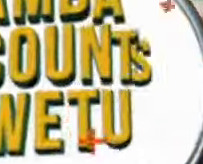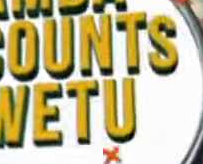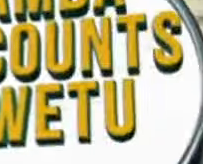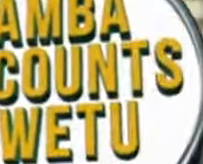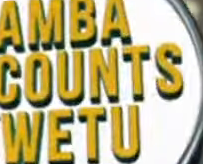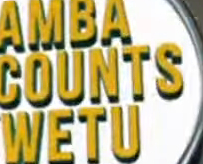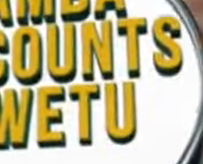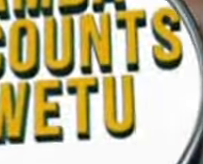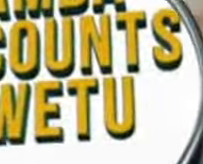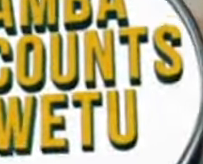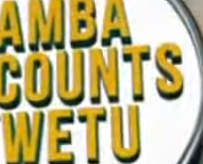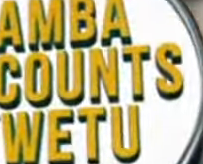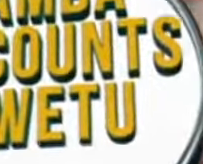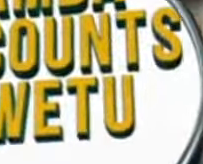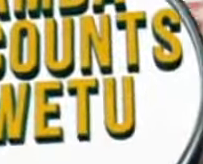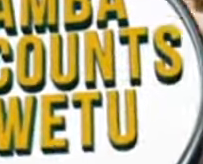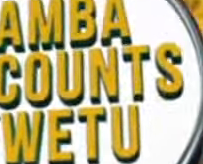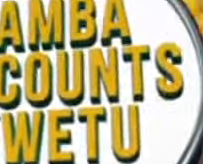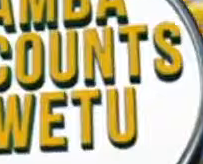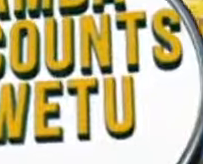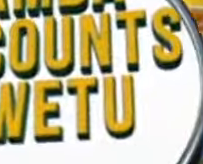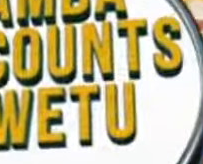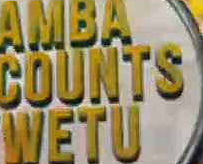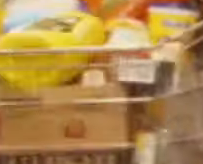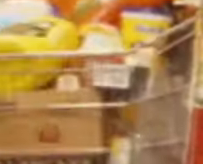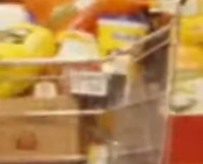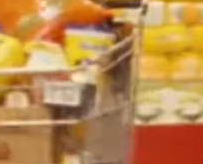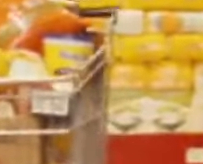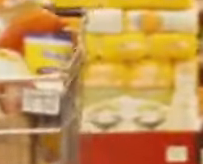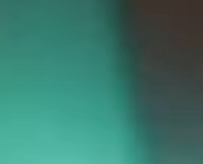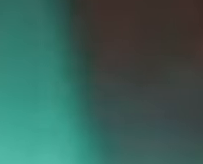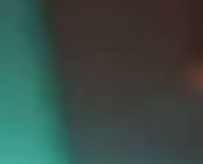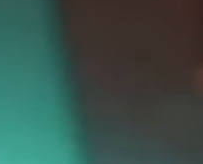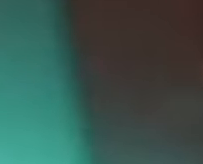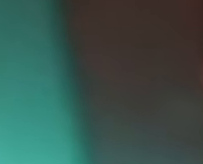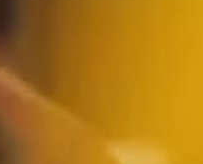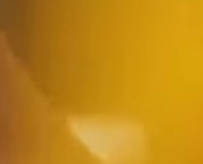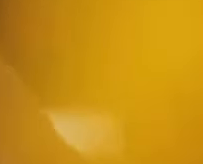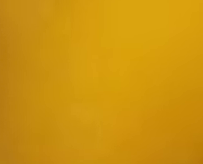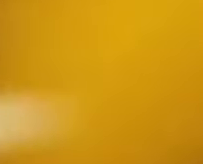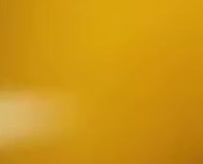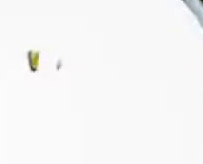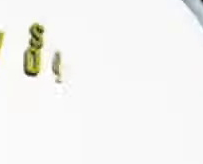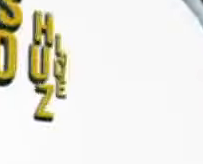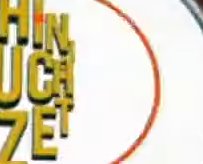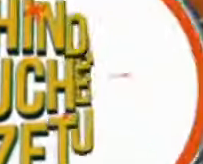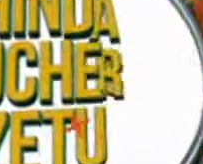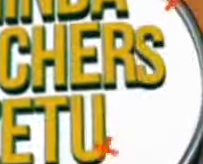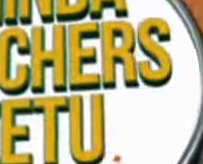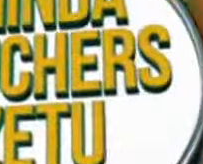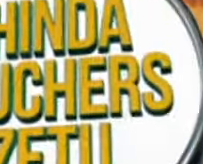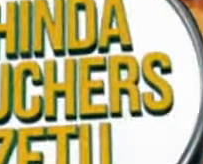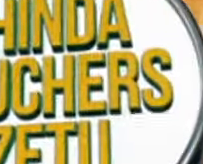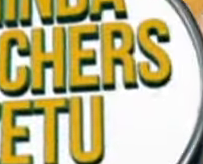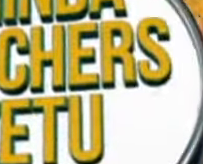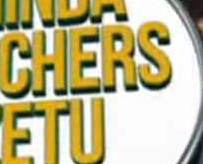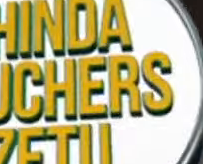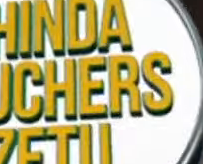Bamba discount kwetu. Kisumu dala dala. Vitu tunalipa na kadi. Shinda voucher